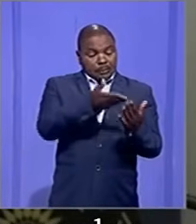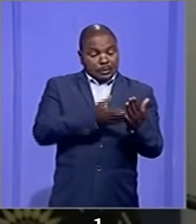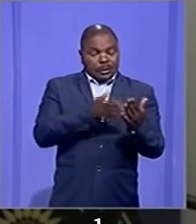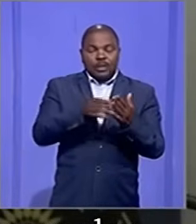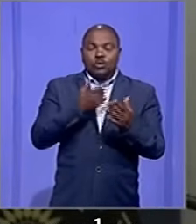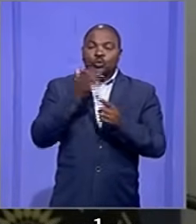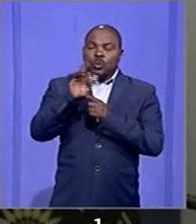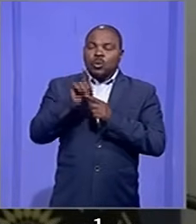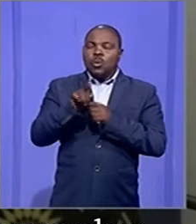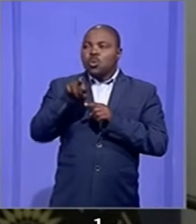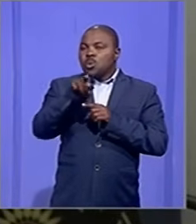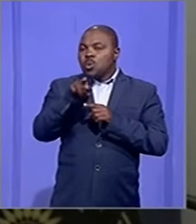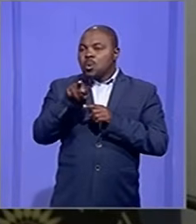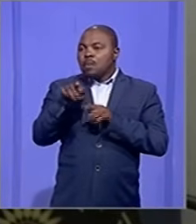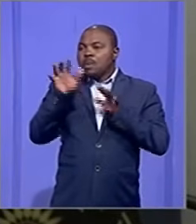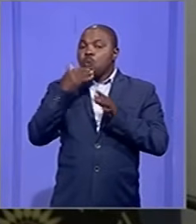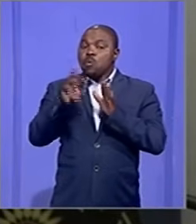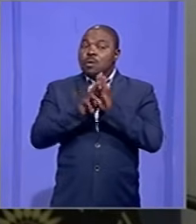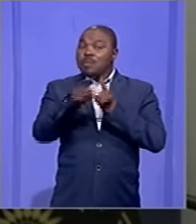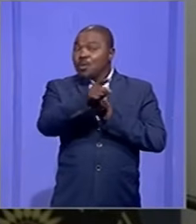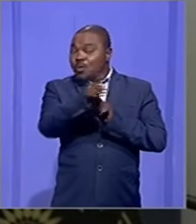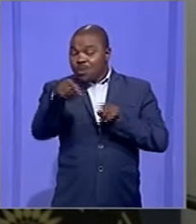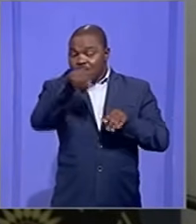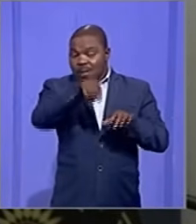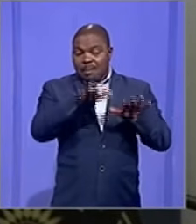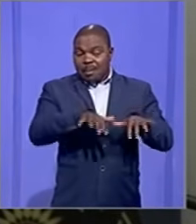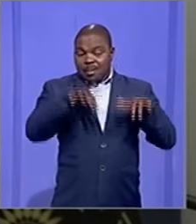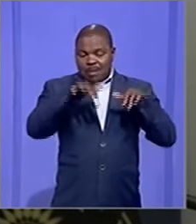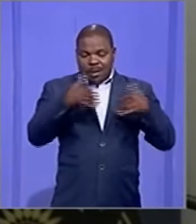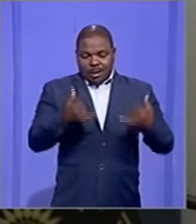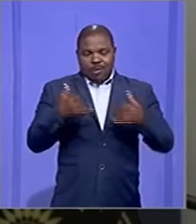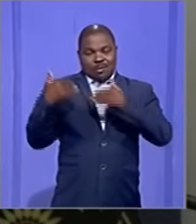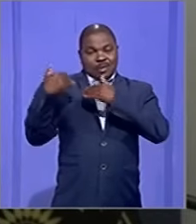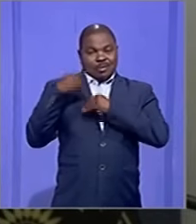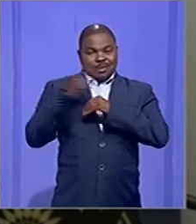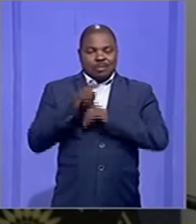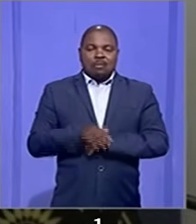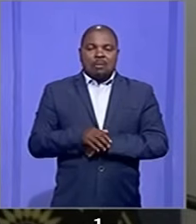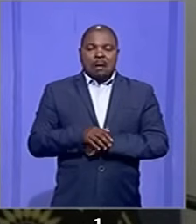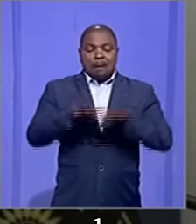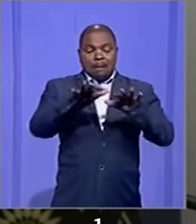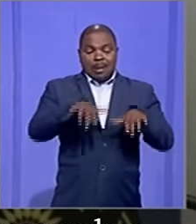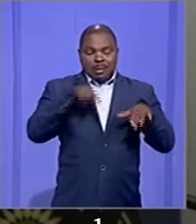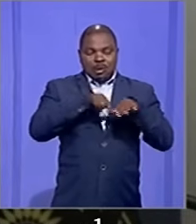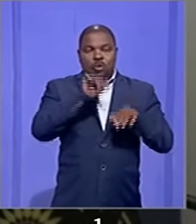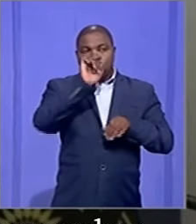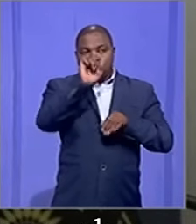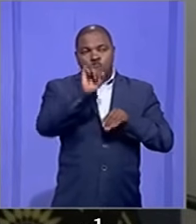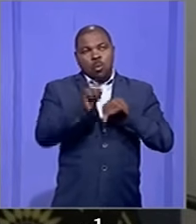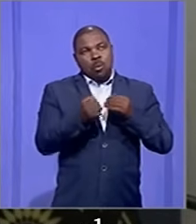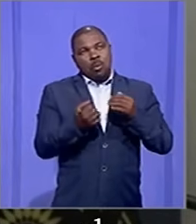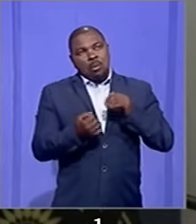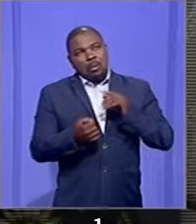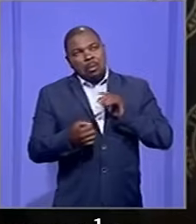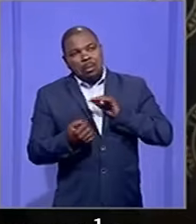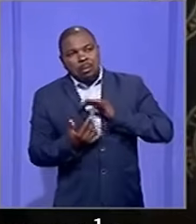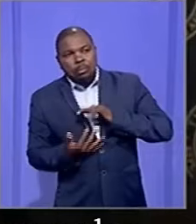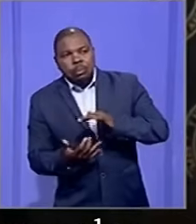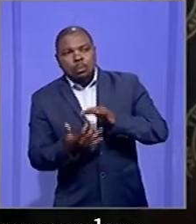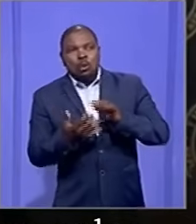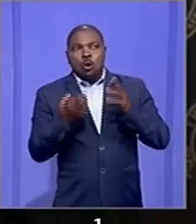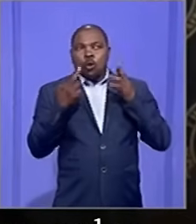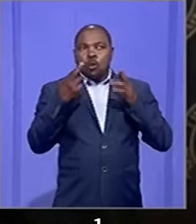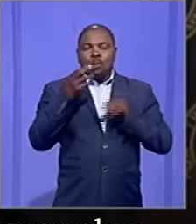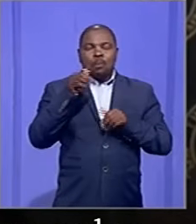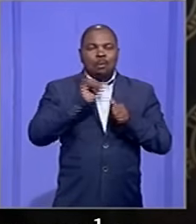and it is now our responsibility to ensure that the new Parliament carries your aspirations and hopes for a better future. Go